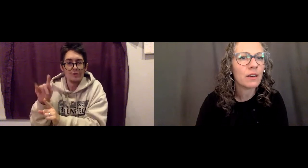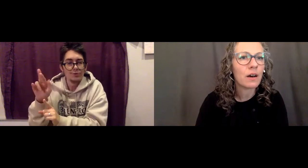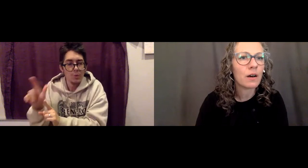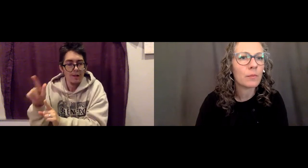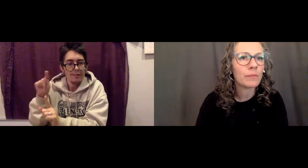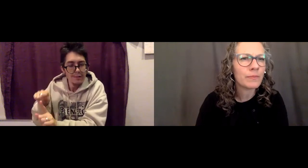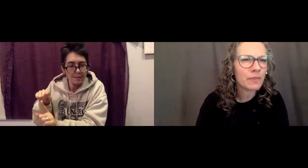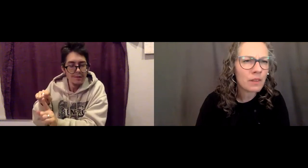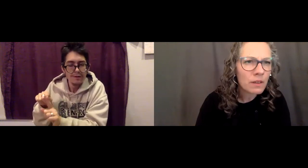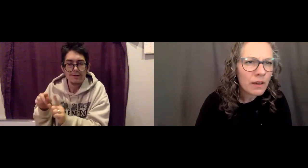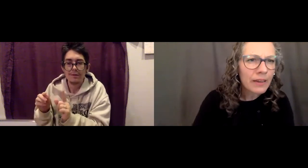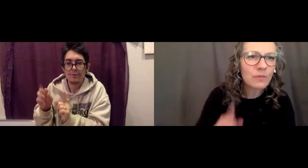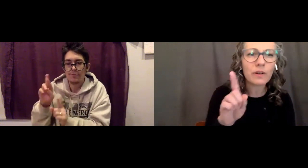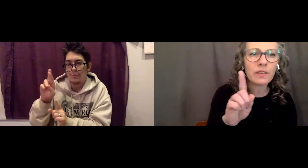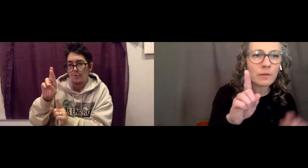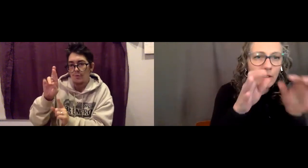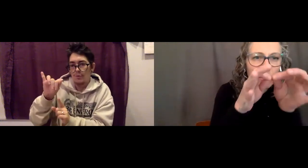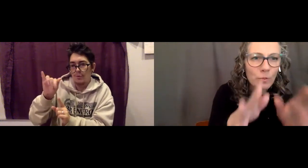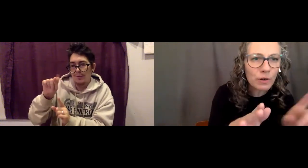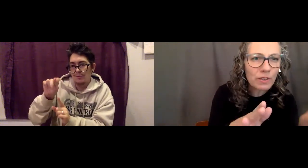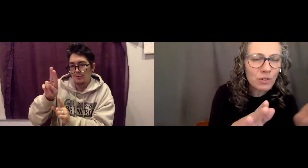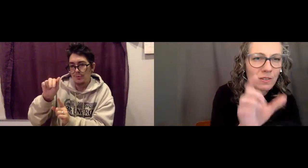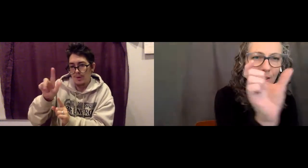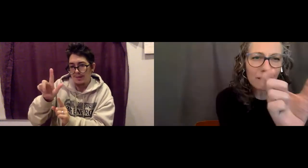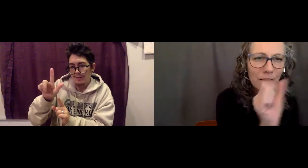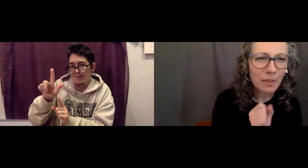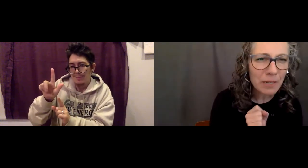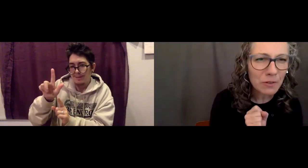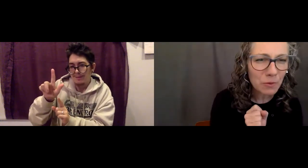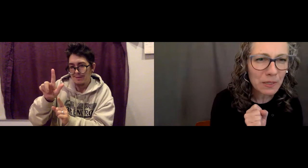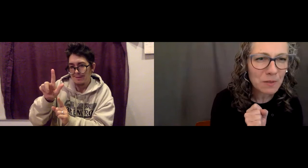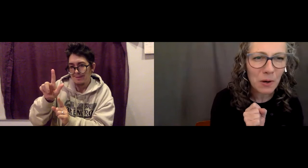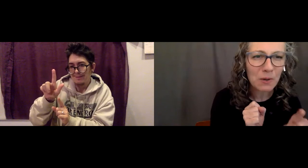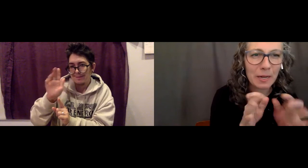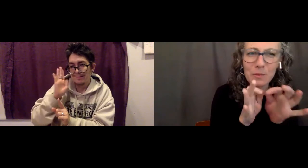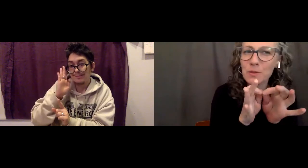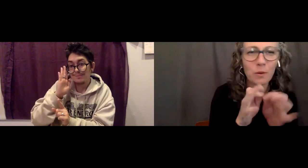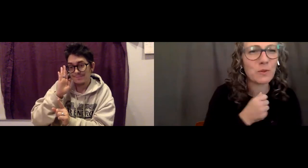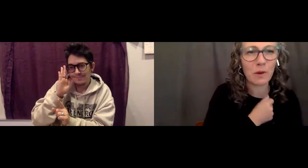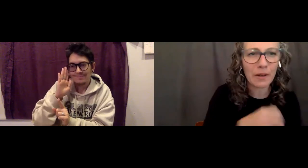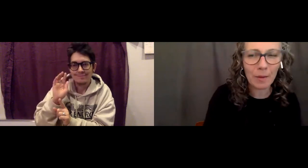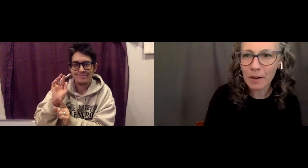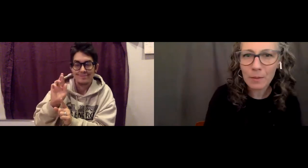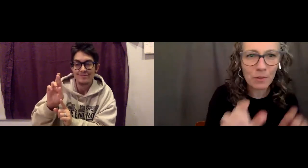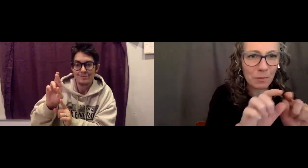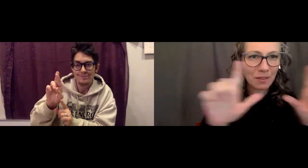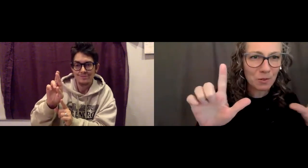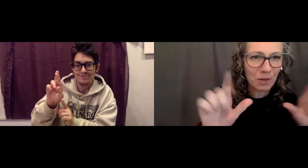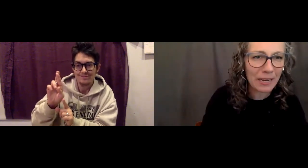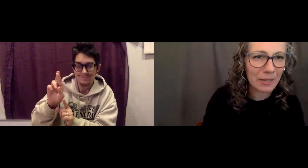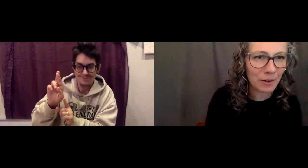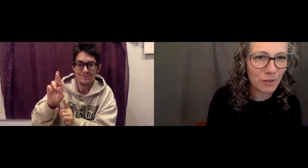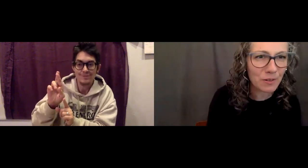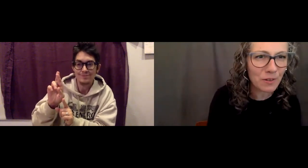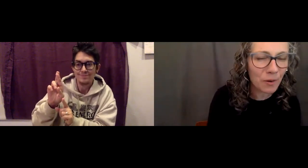connected. And as far as, and sorry, the interpreter is just, the thumbnail is really small, and I'm so sorry, I'm not able to make the